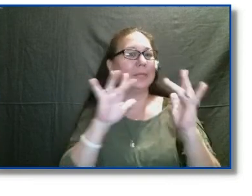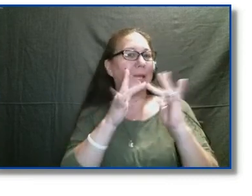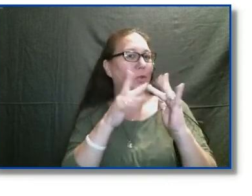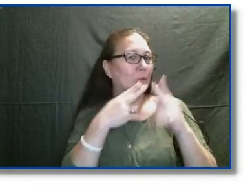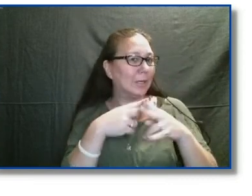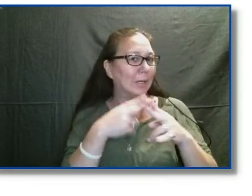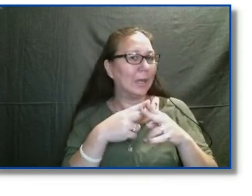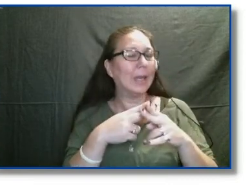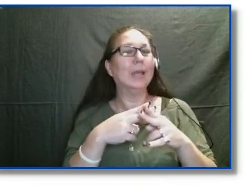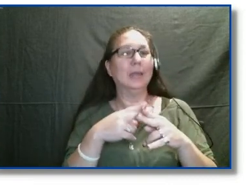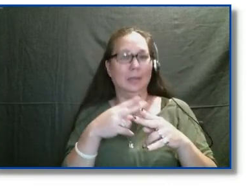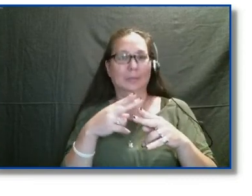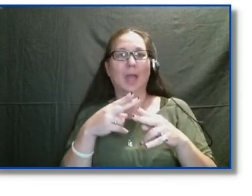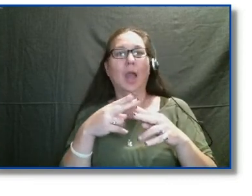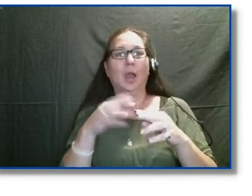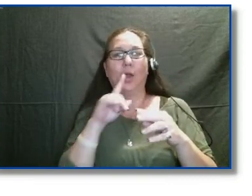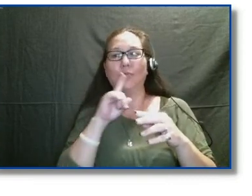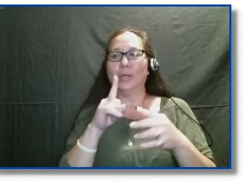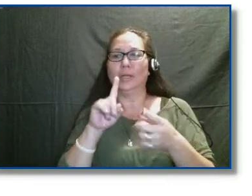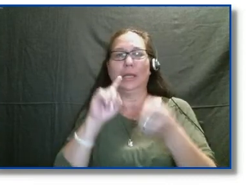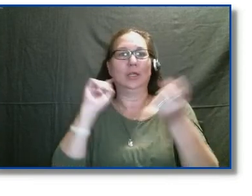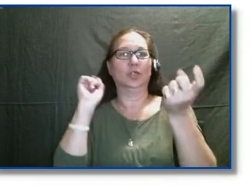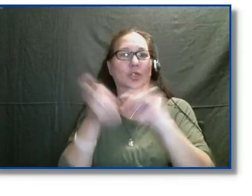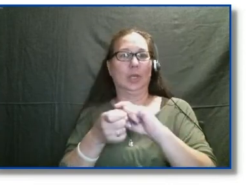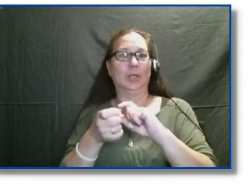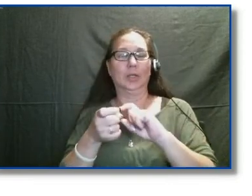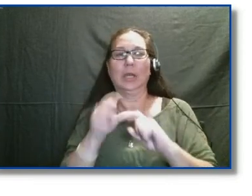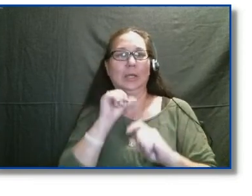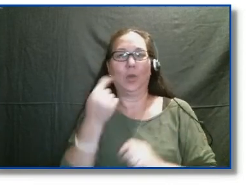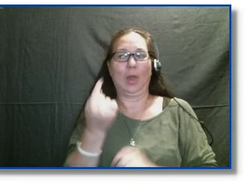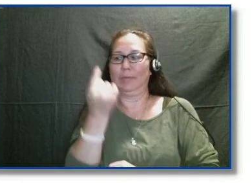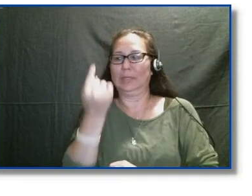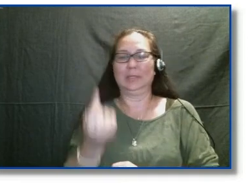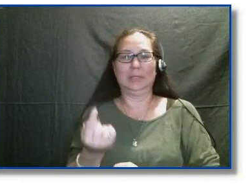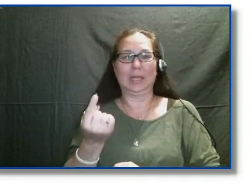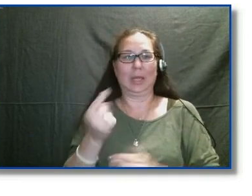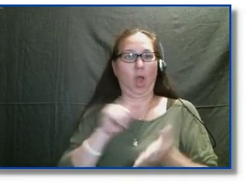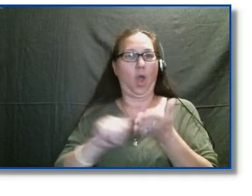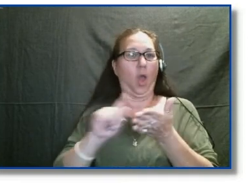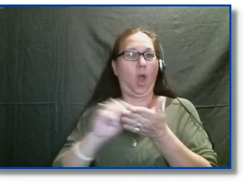circulating, and they don't have a single author. They emerge out of the